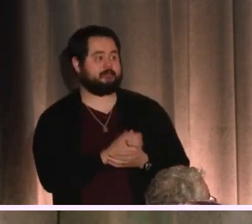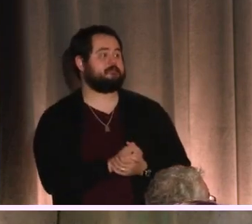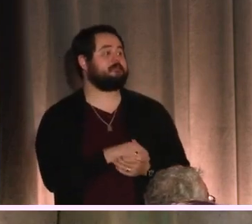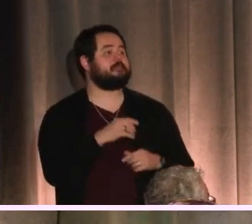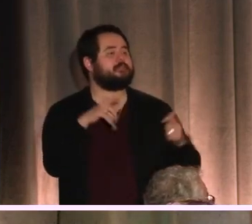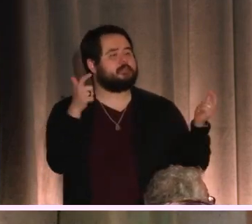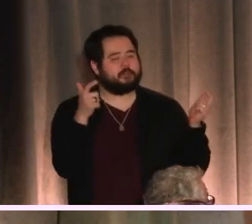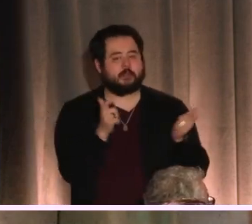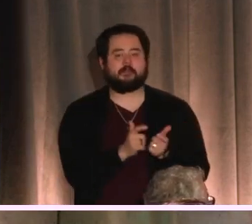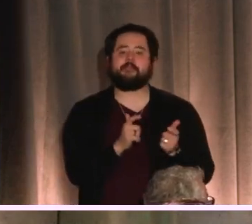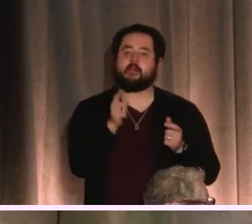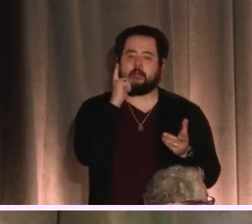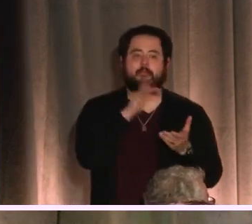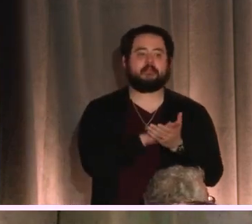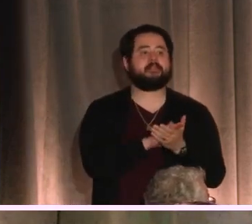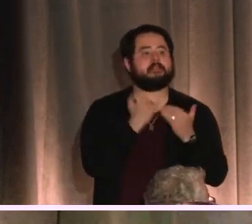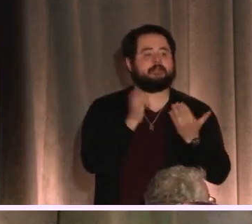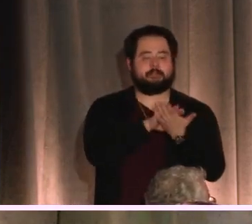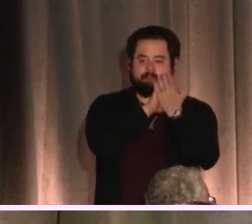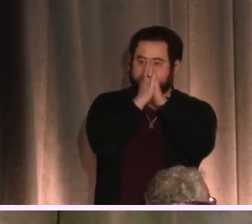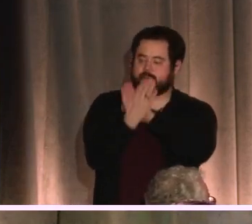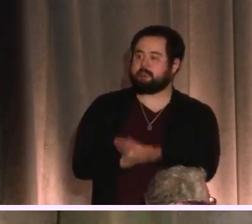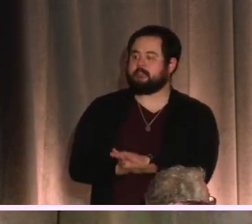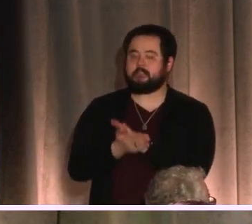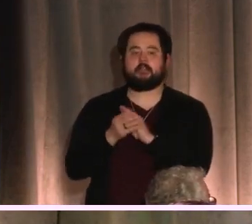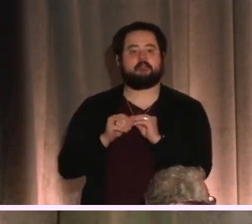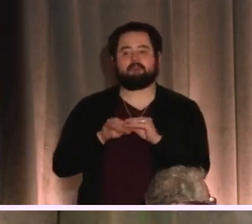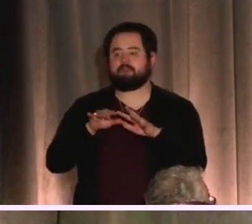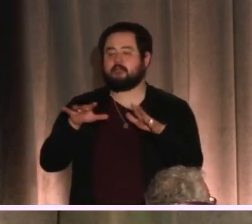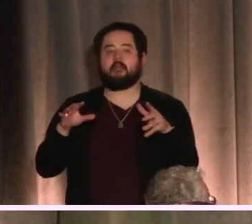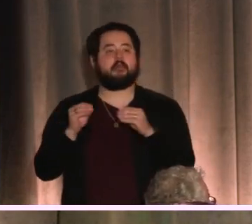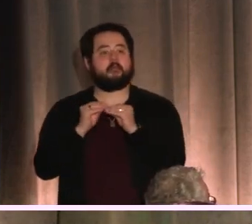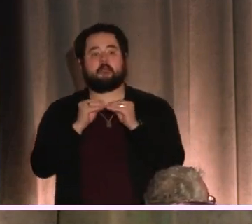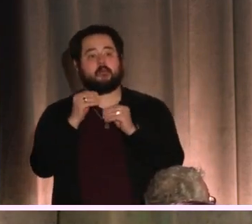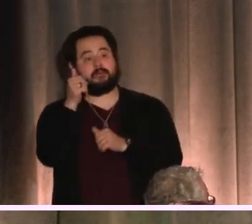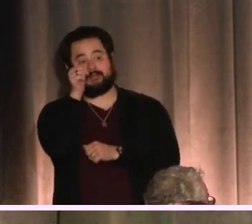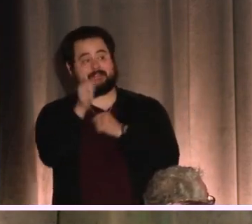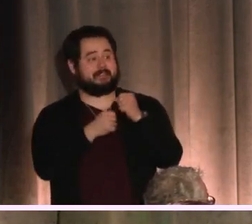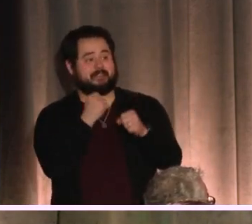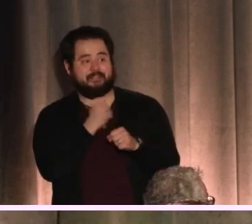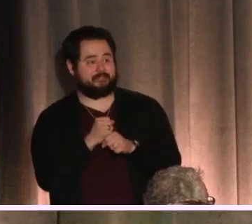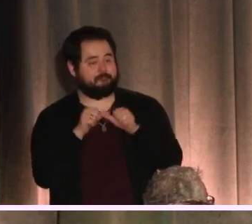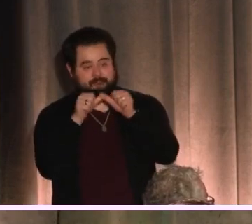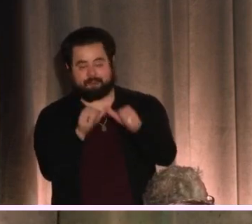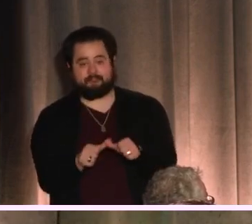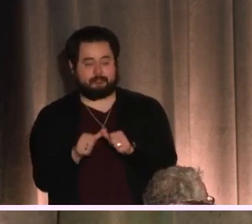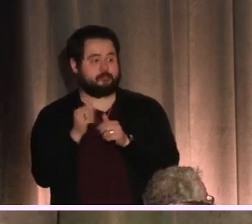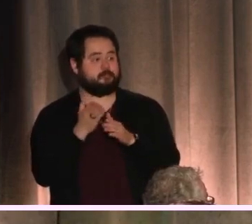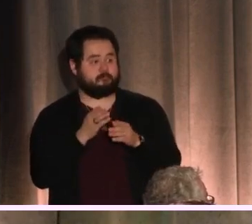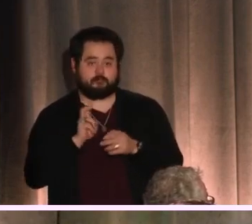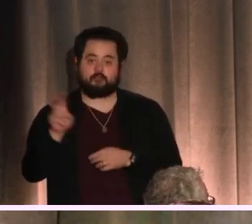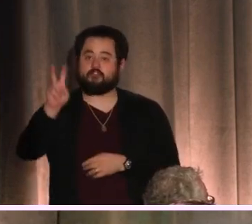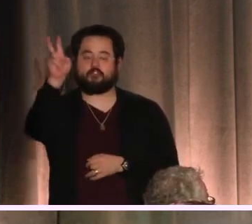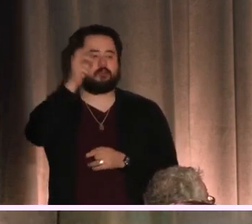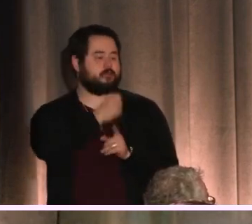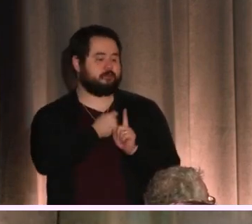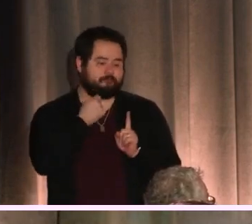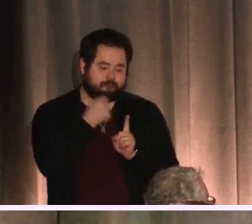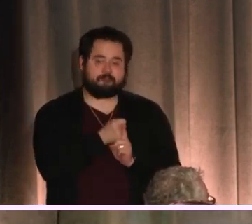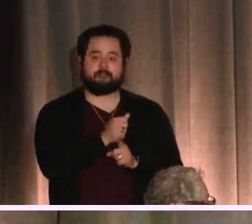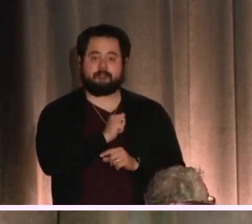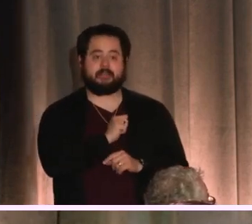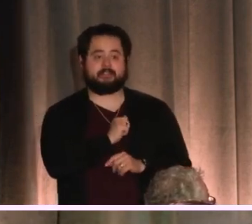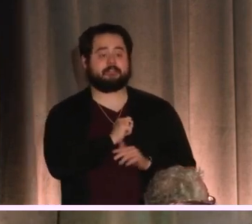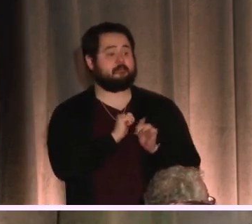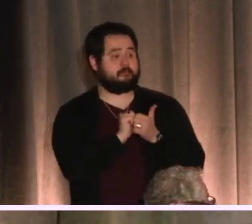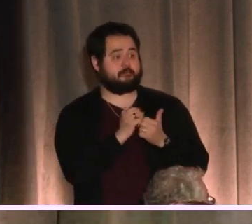belief has blossomed into more than a decade's journey that has had a profound impact on myself, from how I